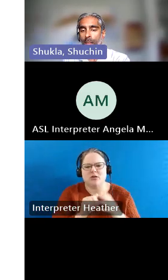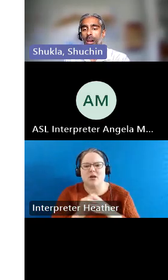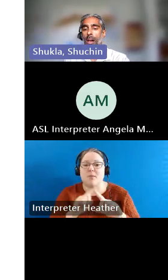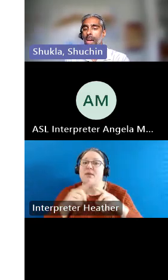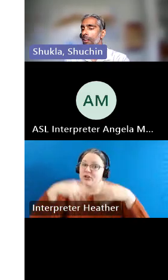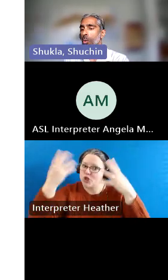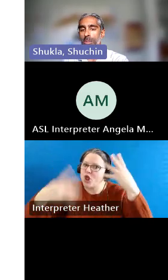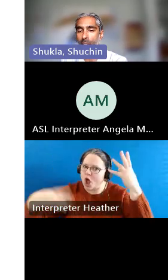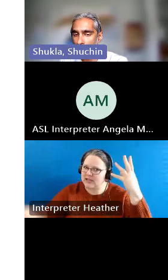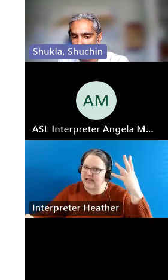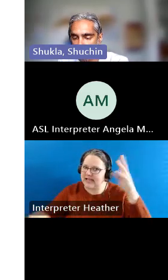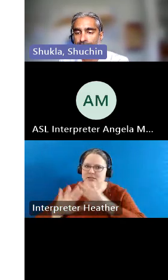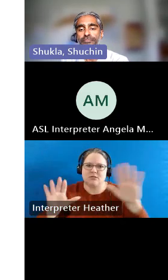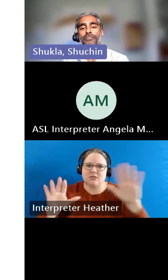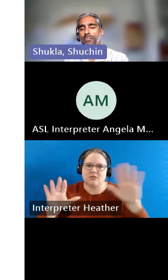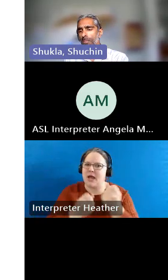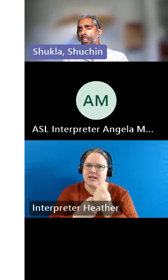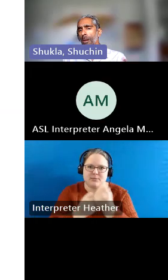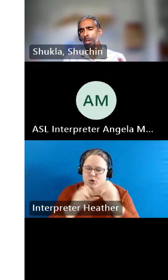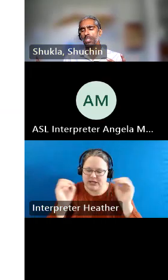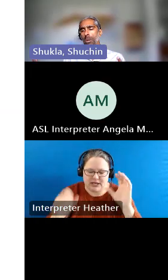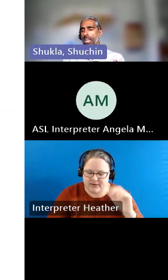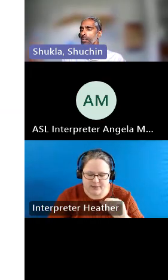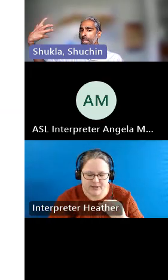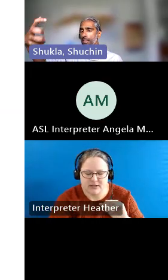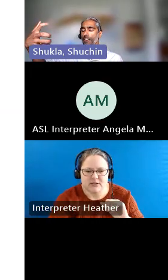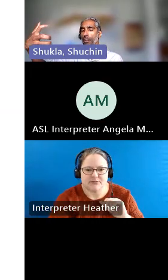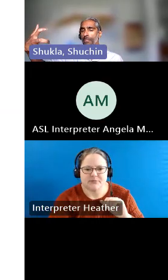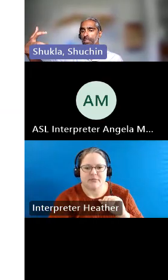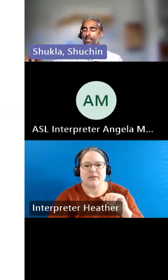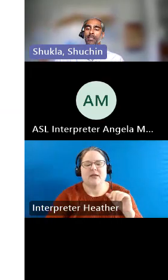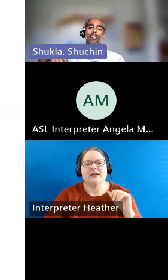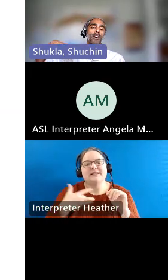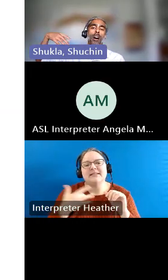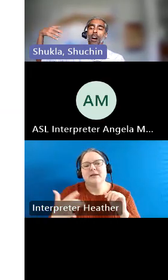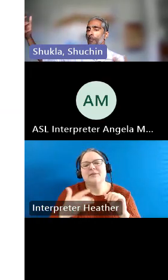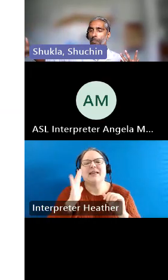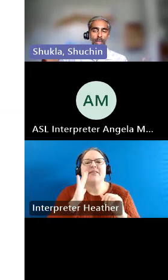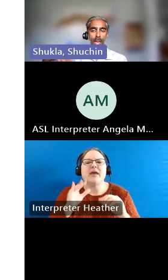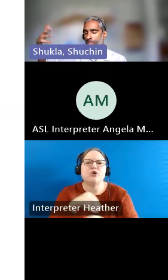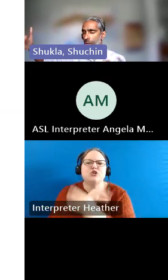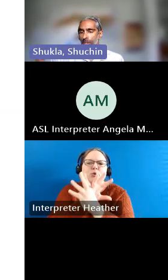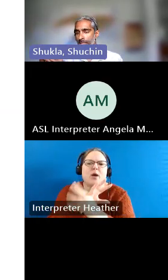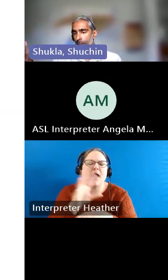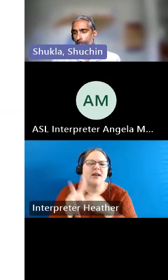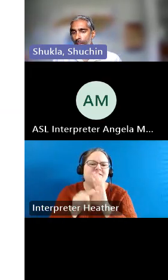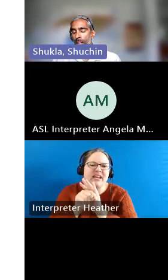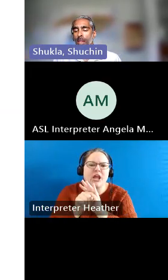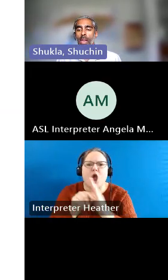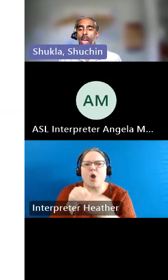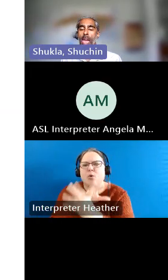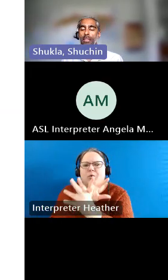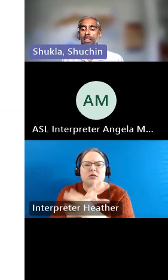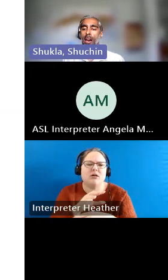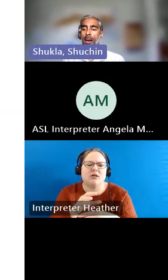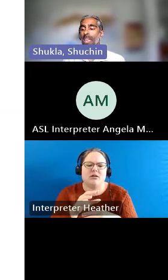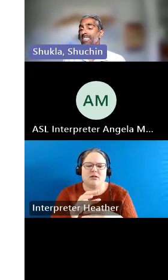list of them. I'm not endorsing any of them. Usually what they do is they do video visits at a certain